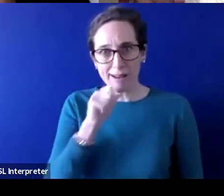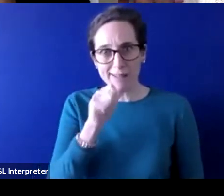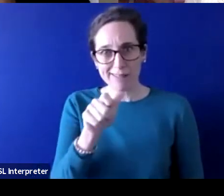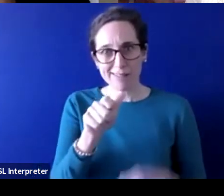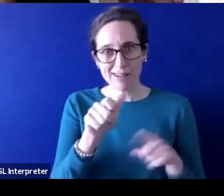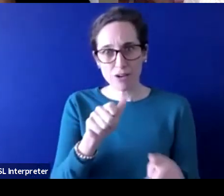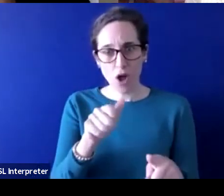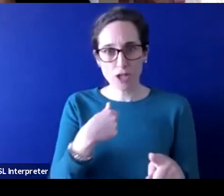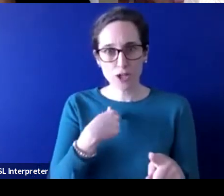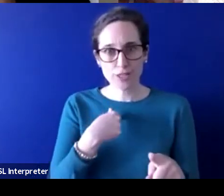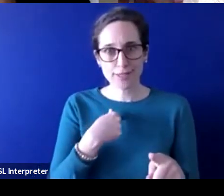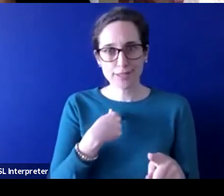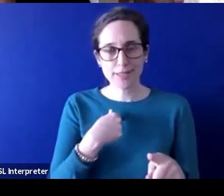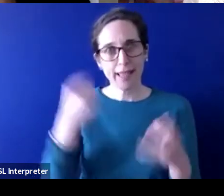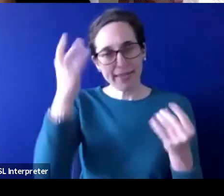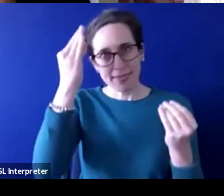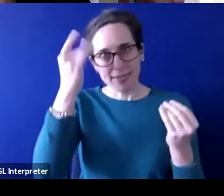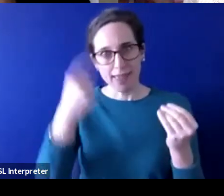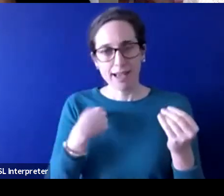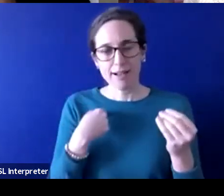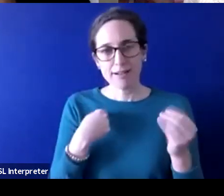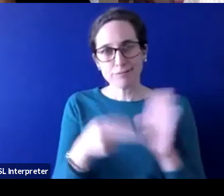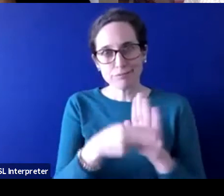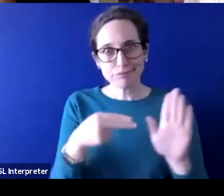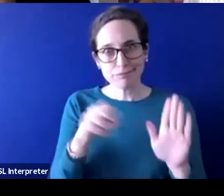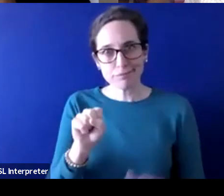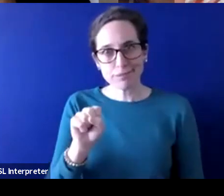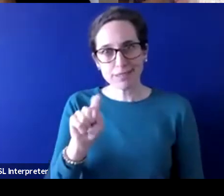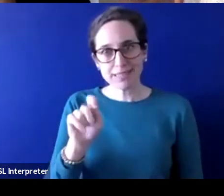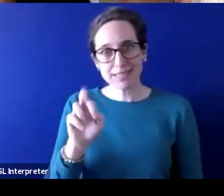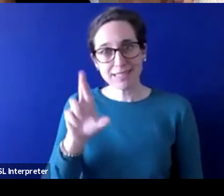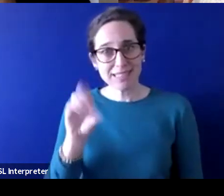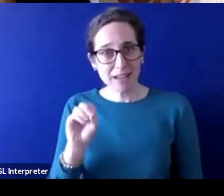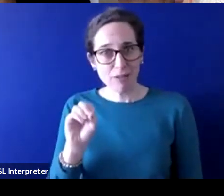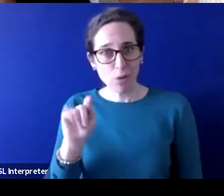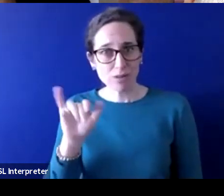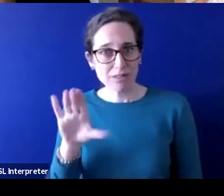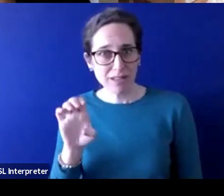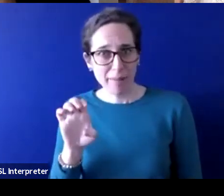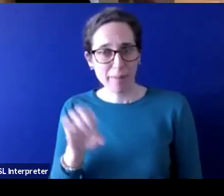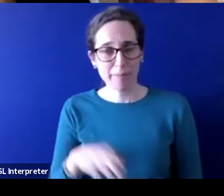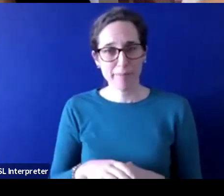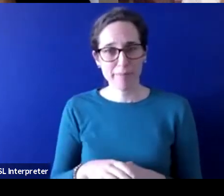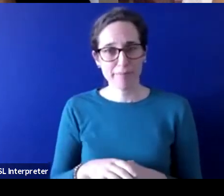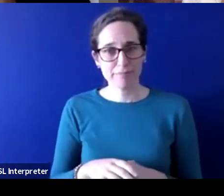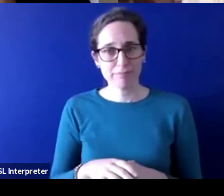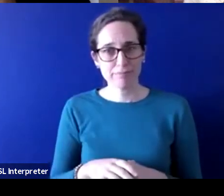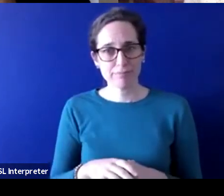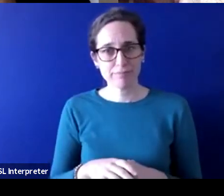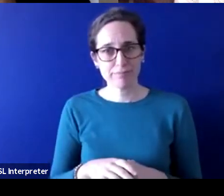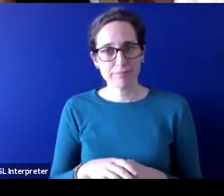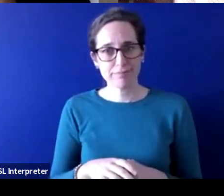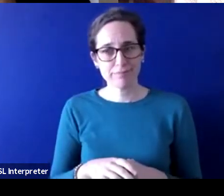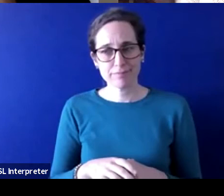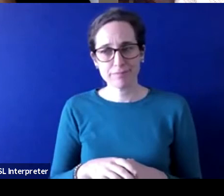get caught up in these stereotypes, because that's what they believe, you know, this group is how they, that's what they